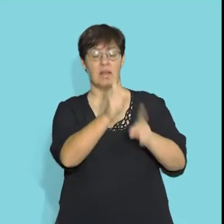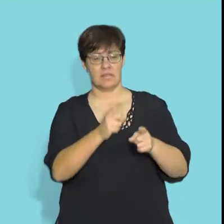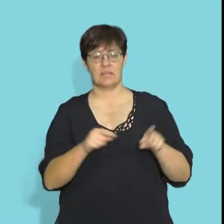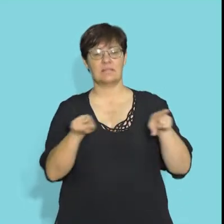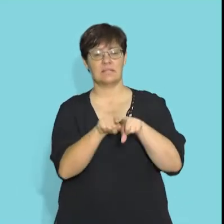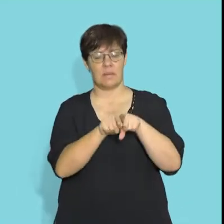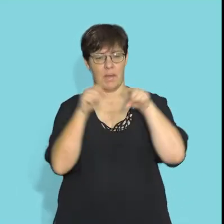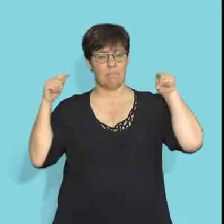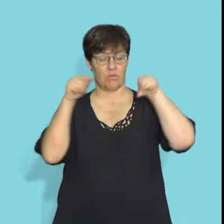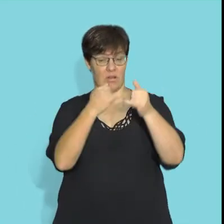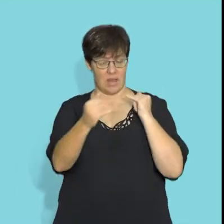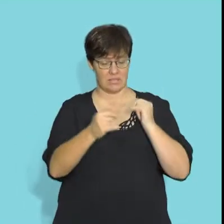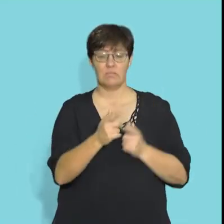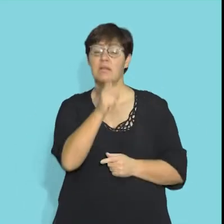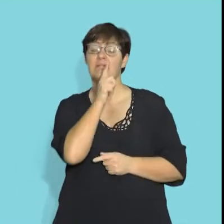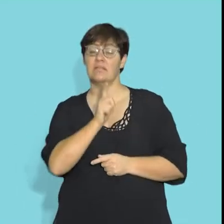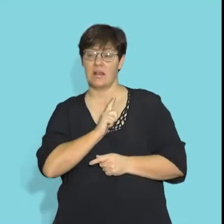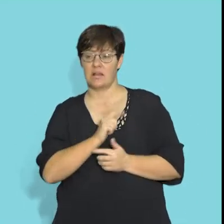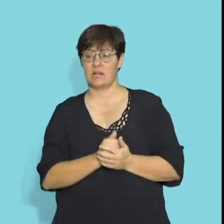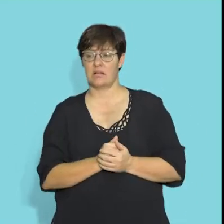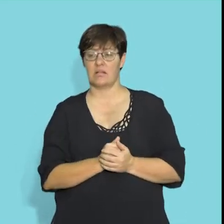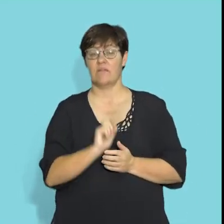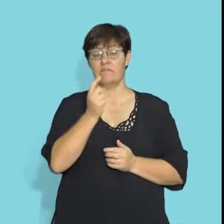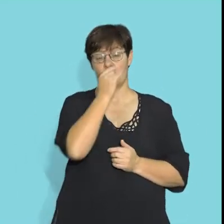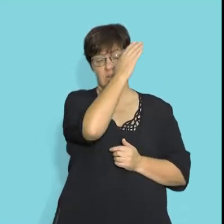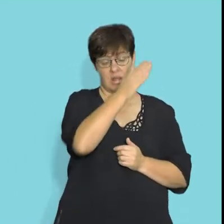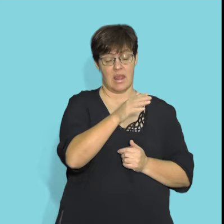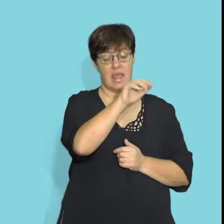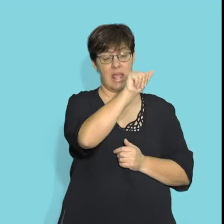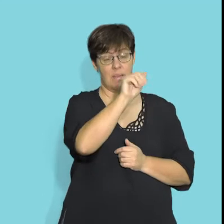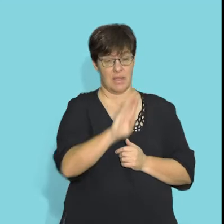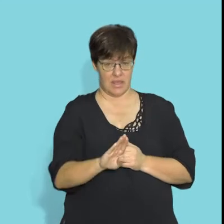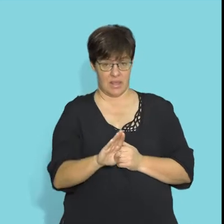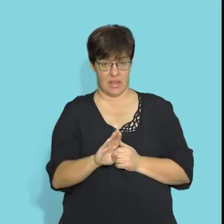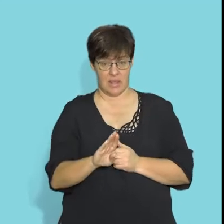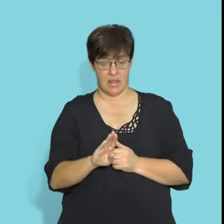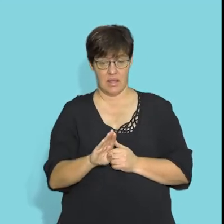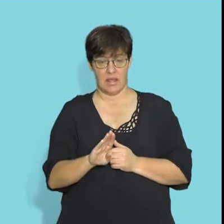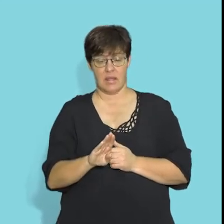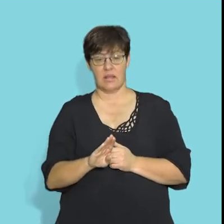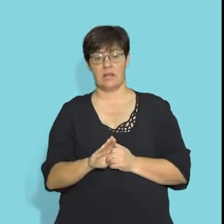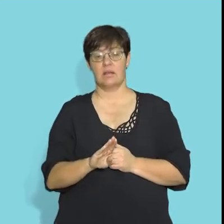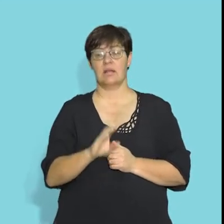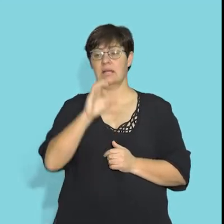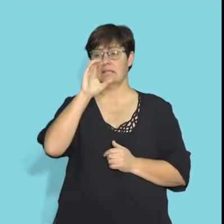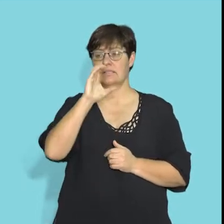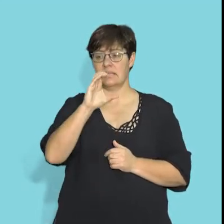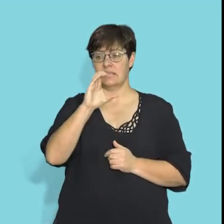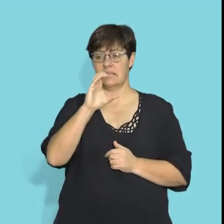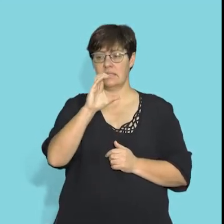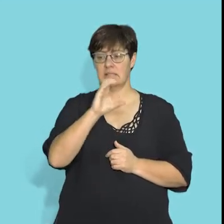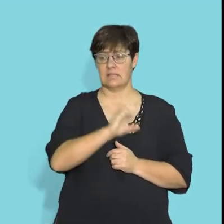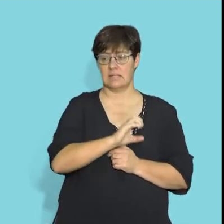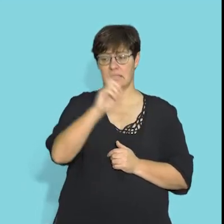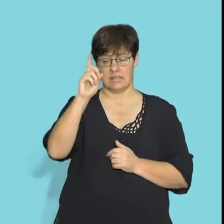into the question like we did with the parallel lines, and they tell us that the first line, AB, is perpendicular to CD. So